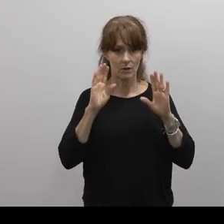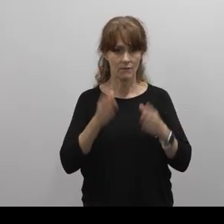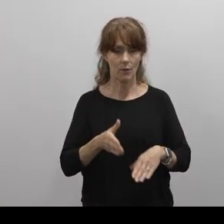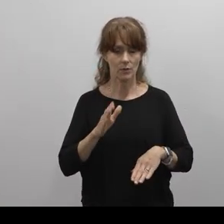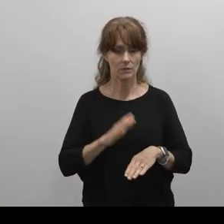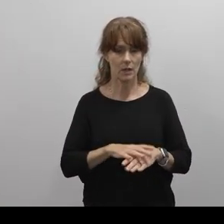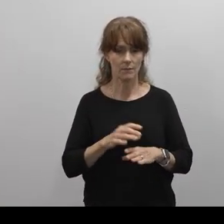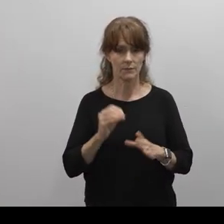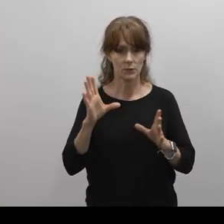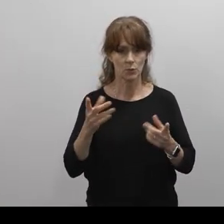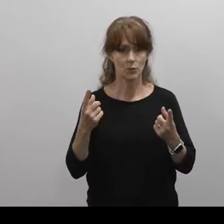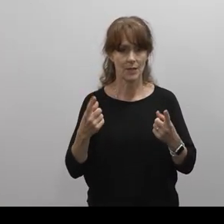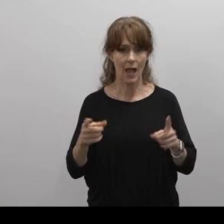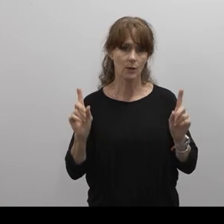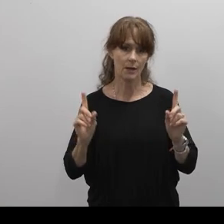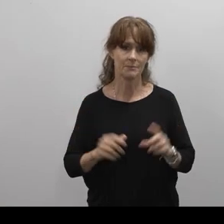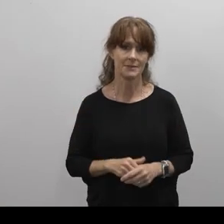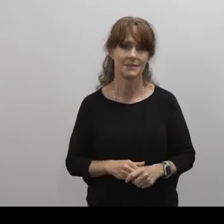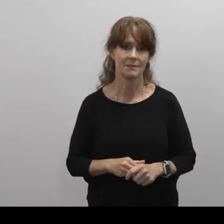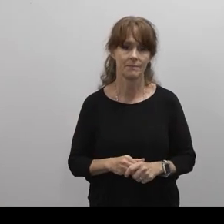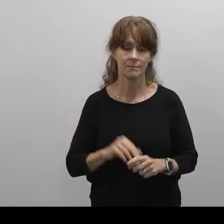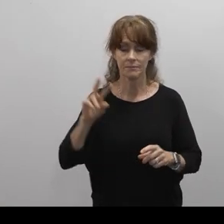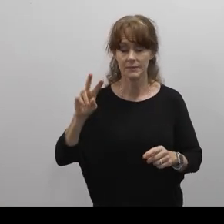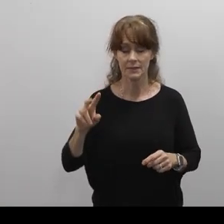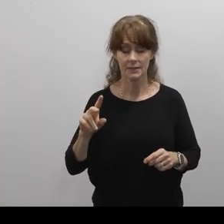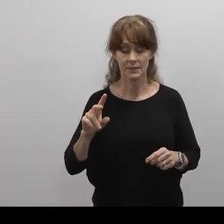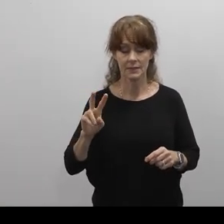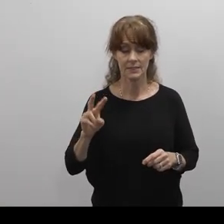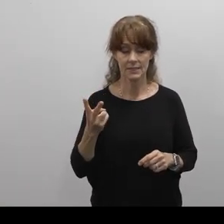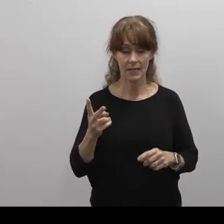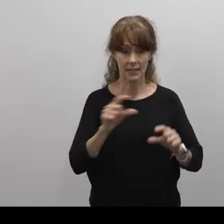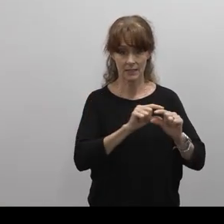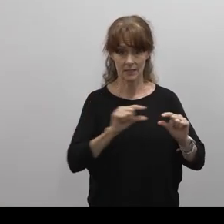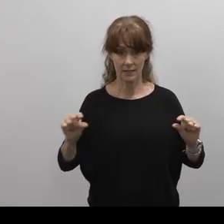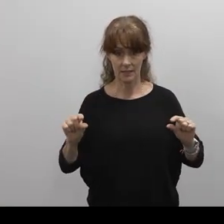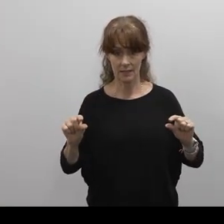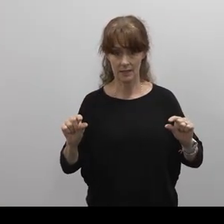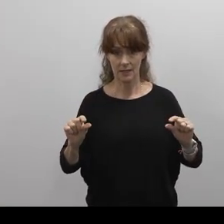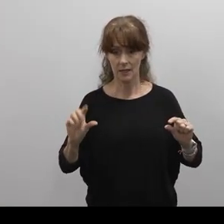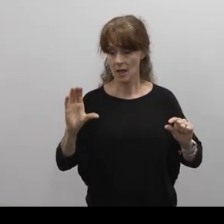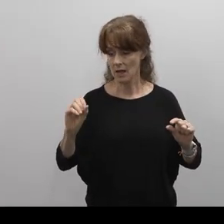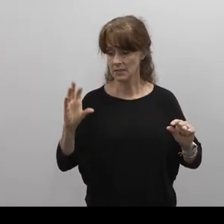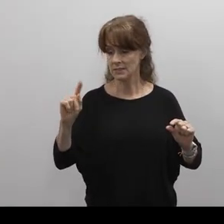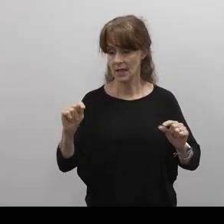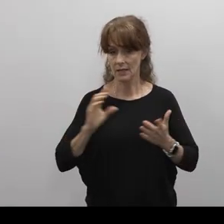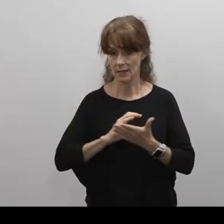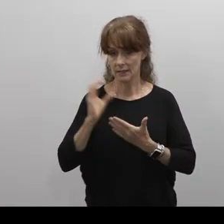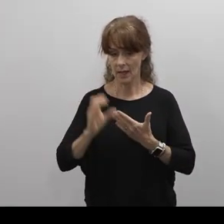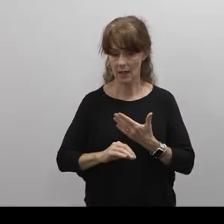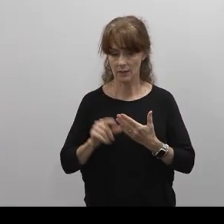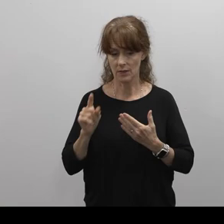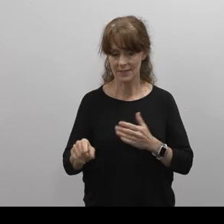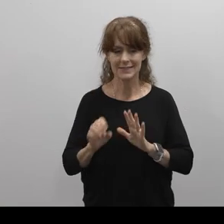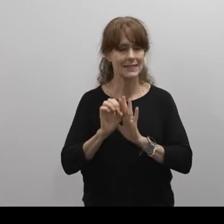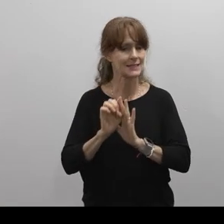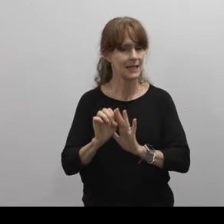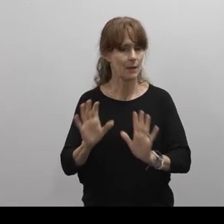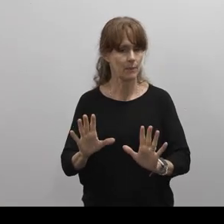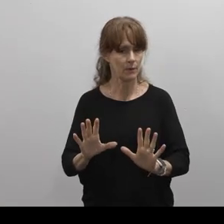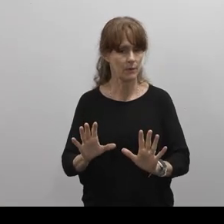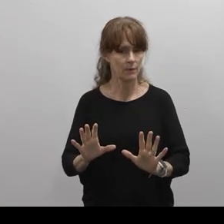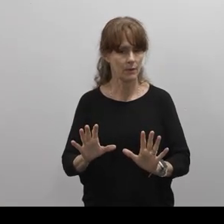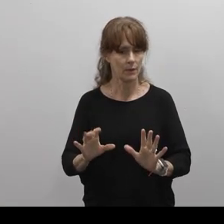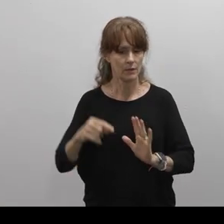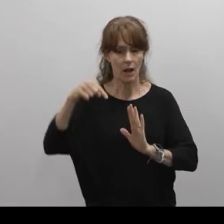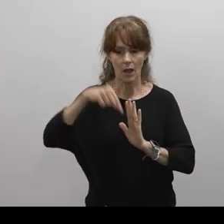on student outcomes. The second part, you see that second arrow pointing to consent calendar. So this is an example, not an